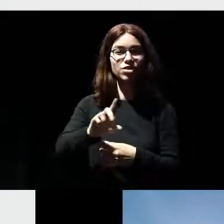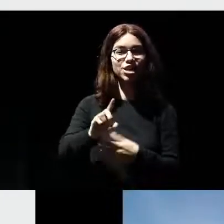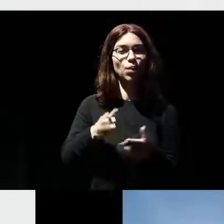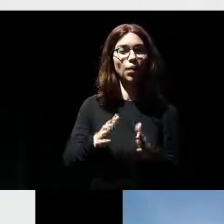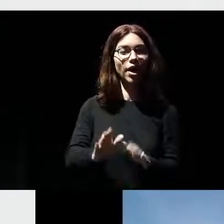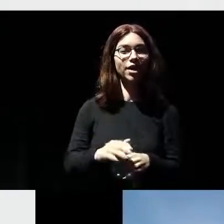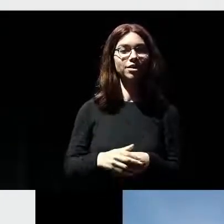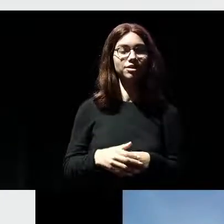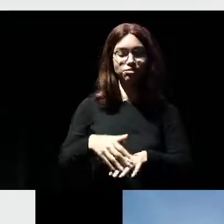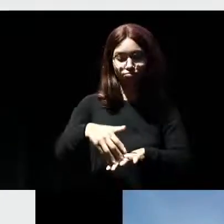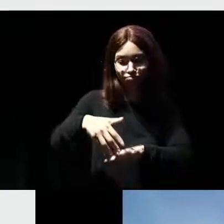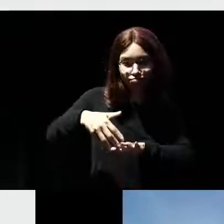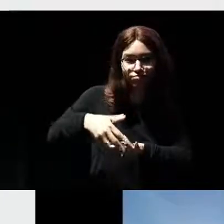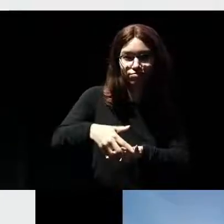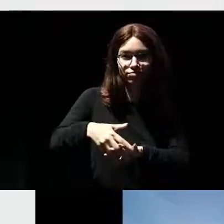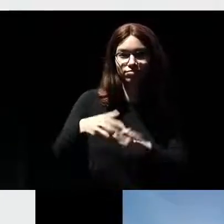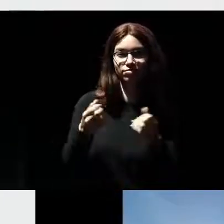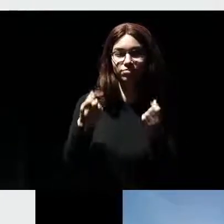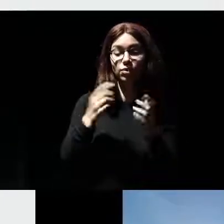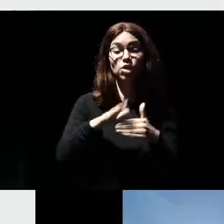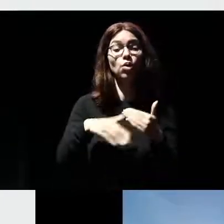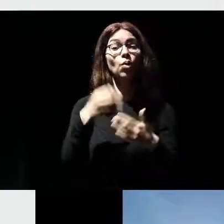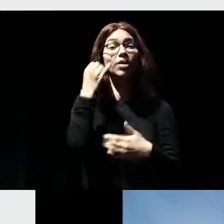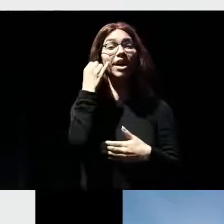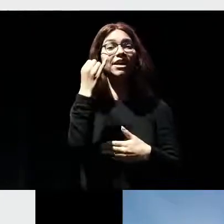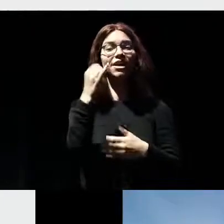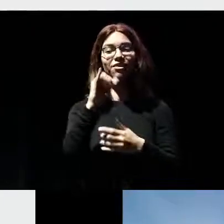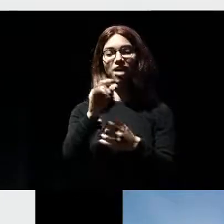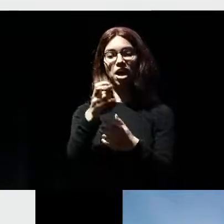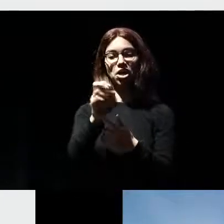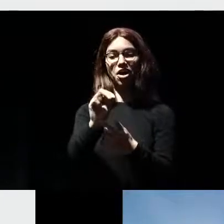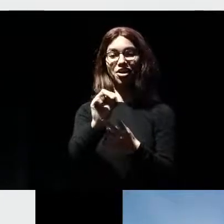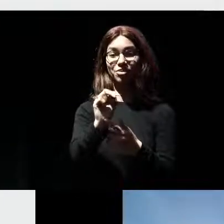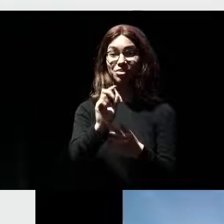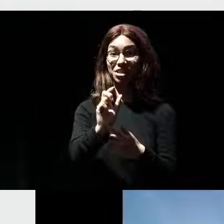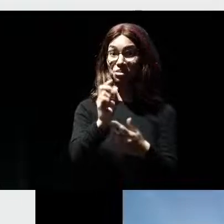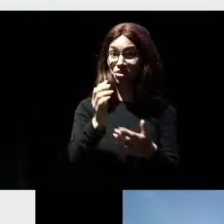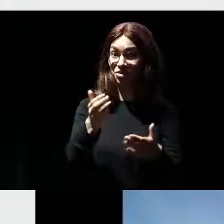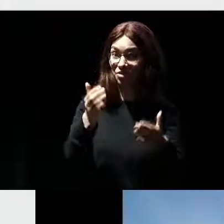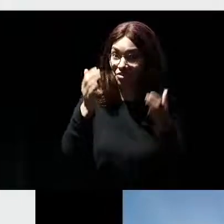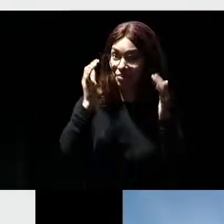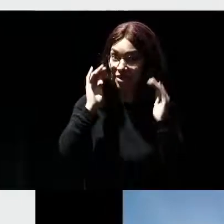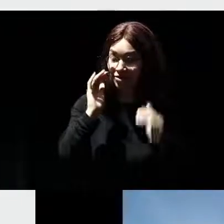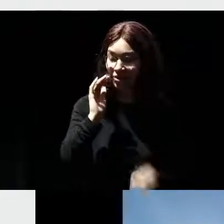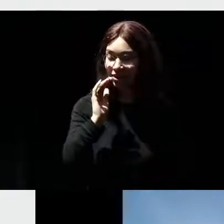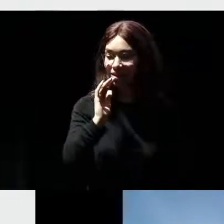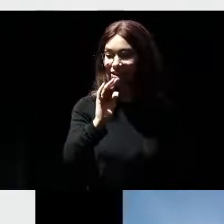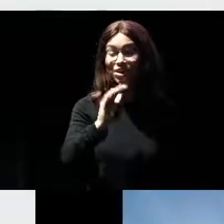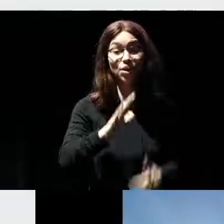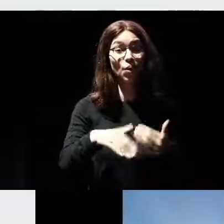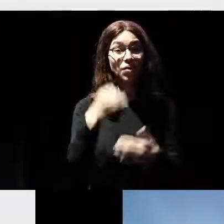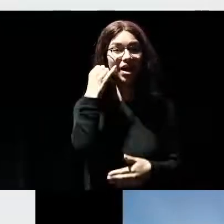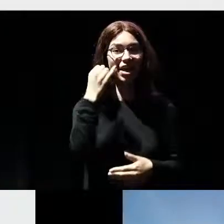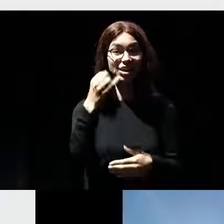The idea of an icon, as I mentioned, was a bit daunting. This idea that you could create an icon from day